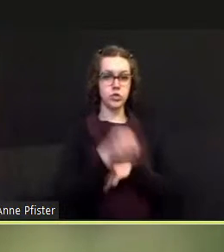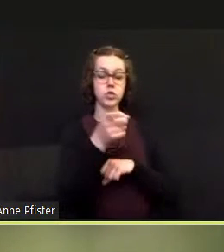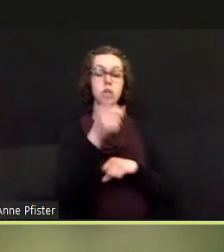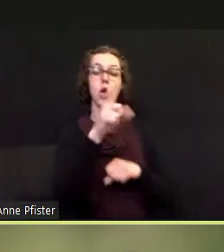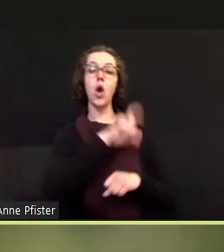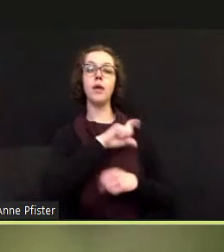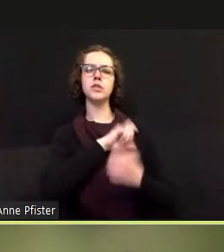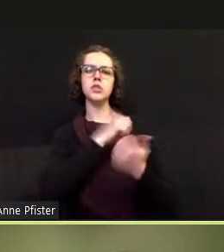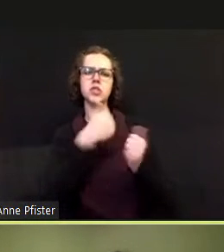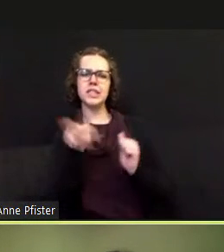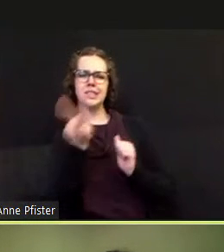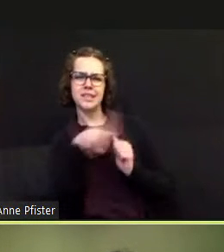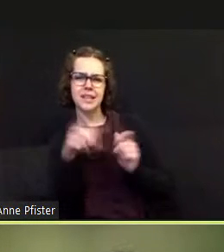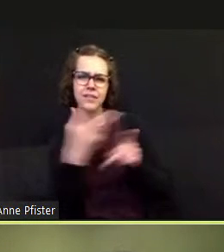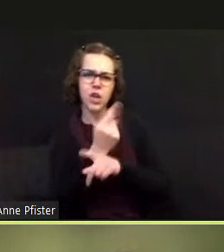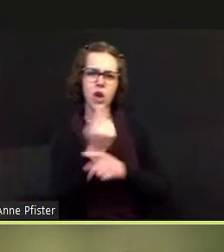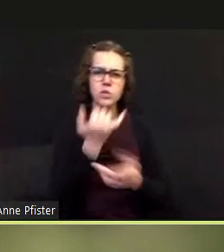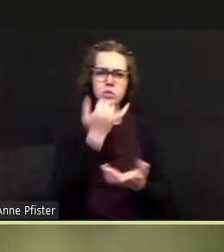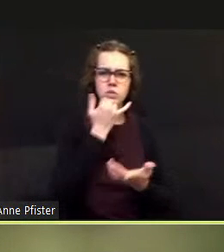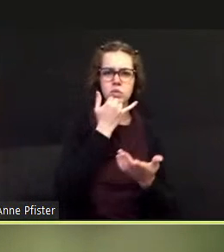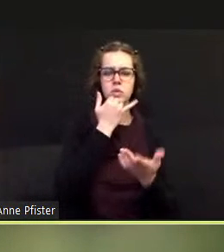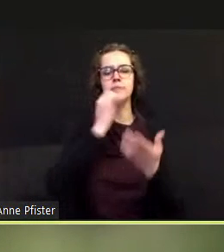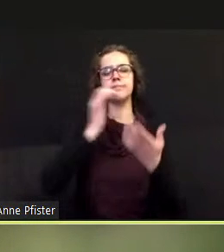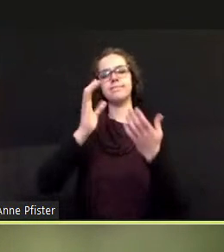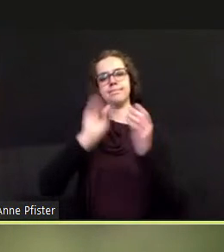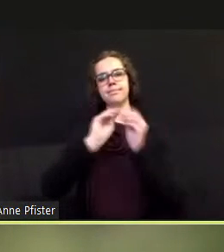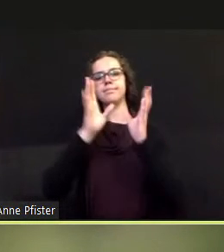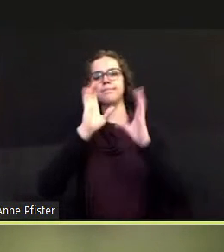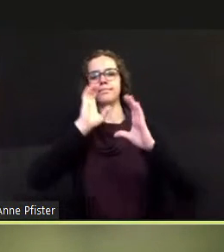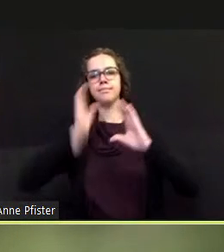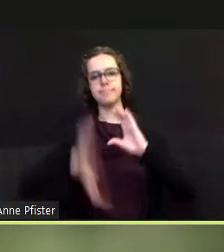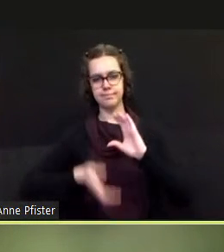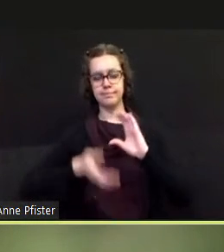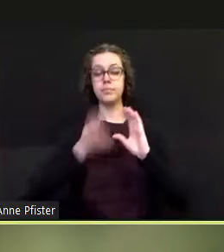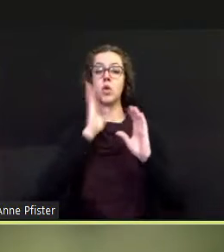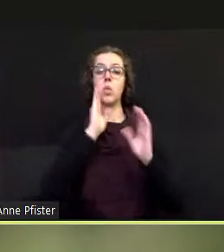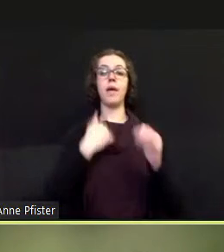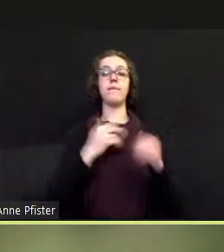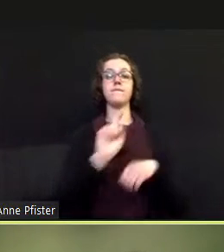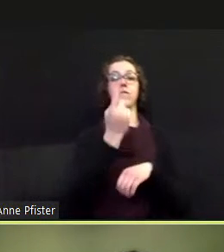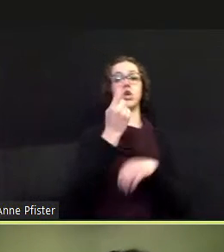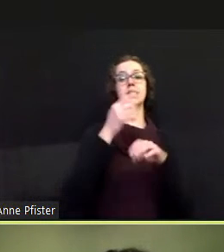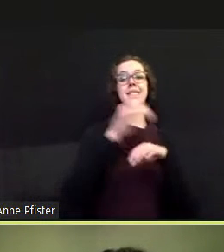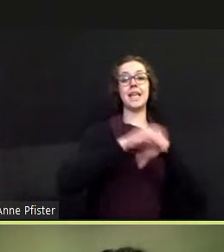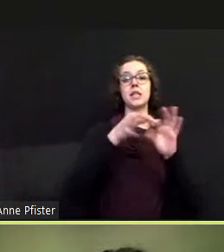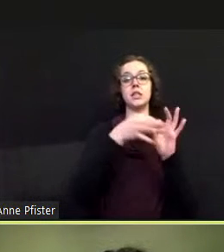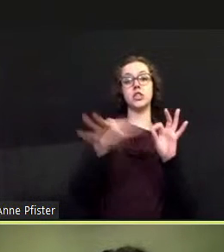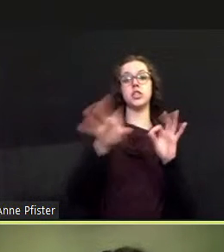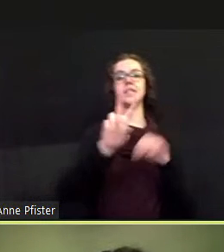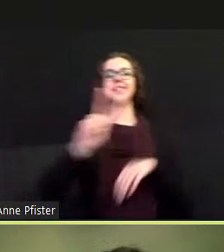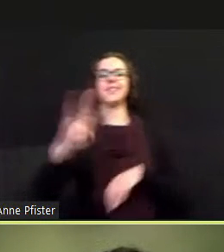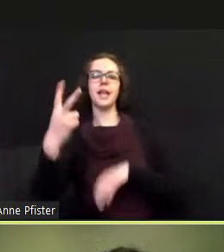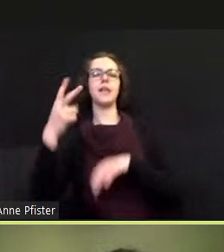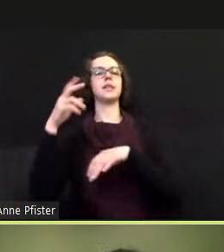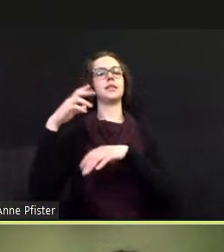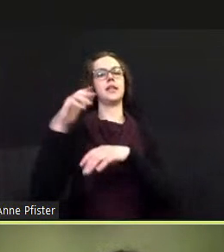There's some sort of miscommunication. And again, I'll play with English subtitles and then play again with ASL subtitles.